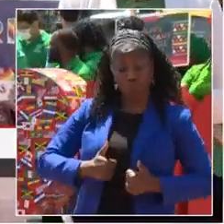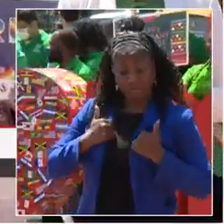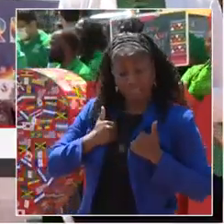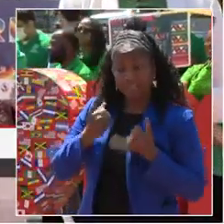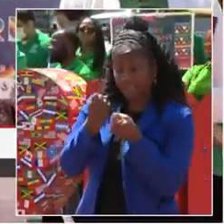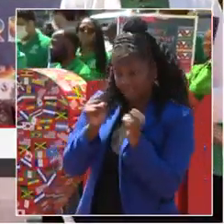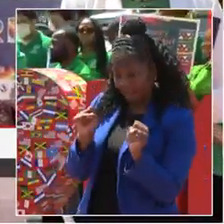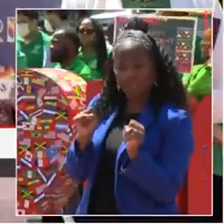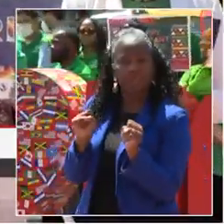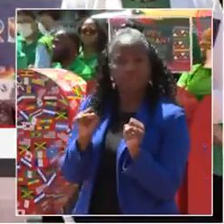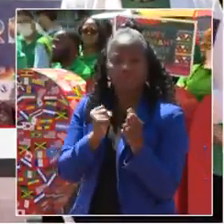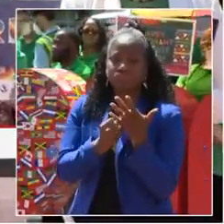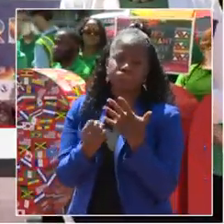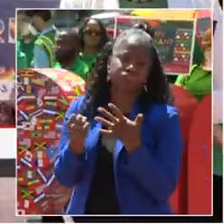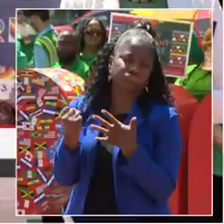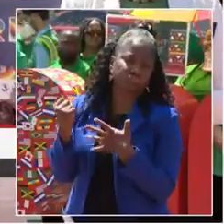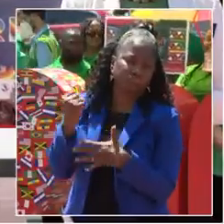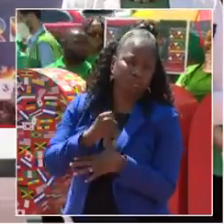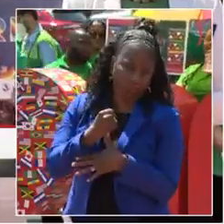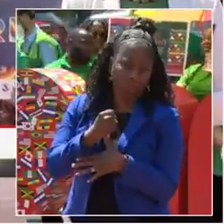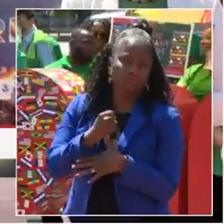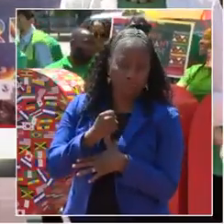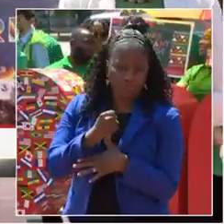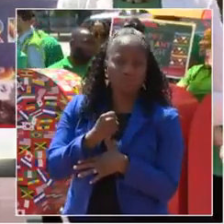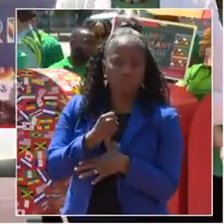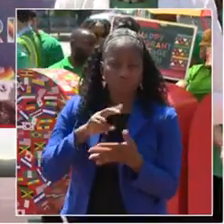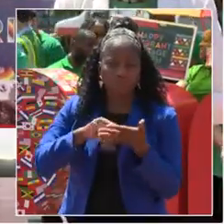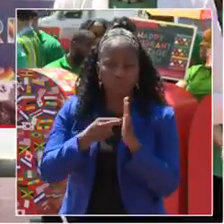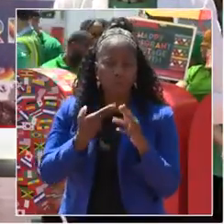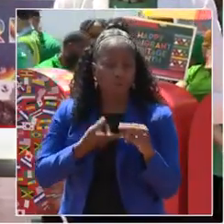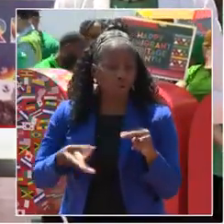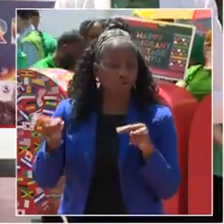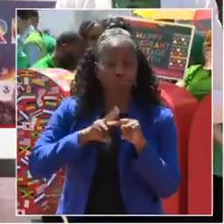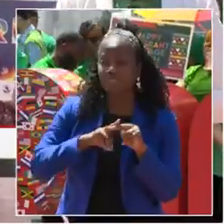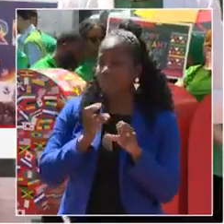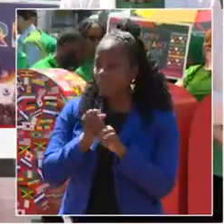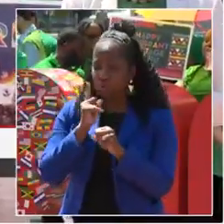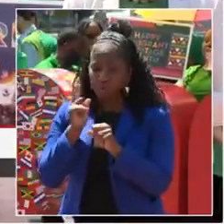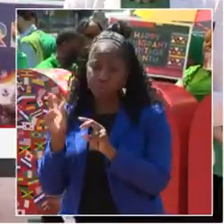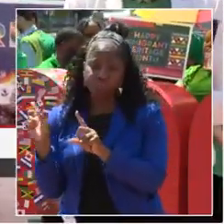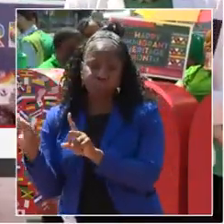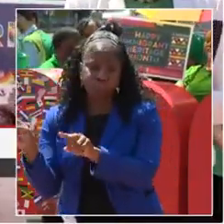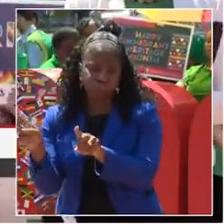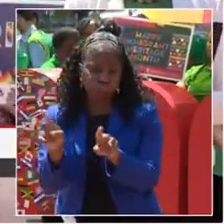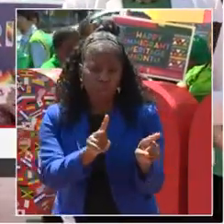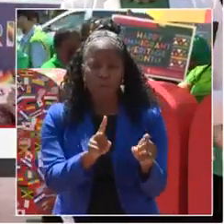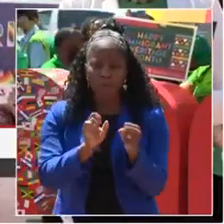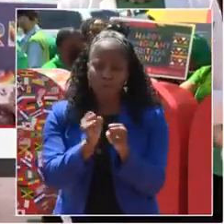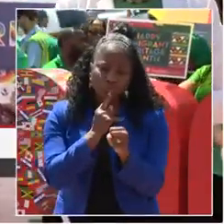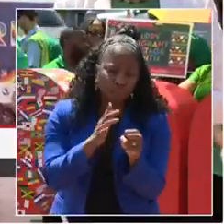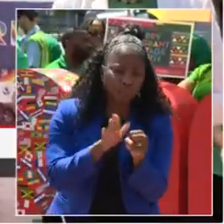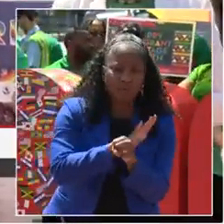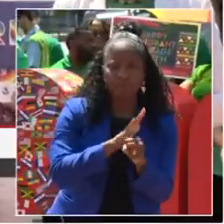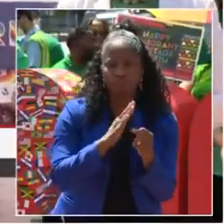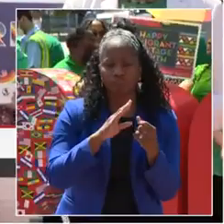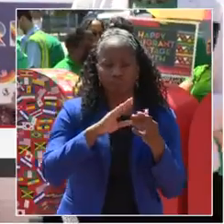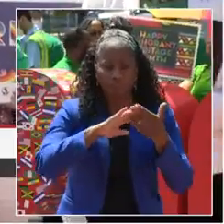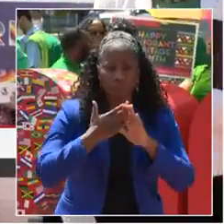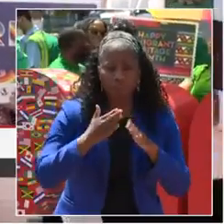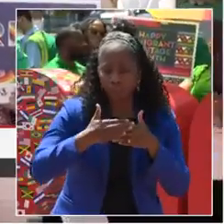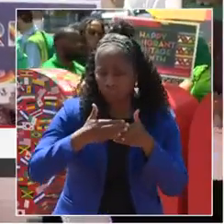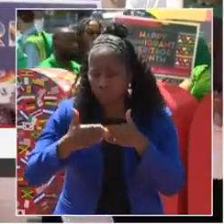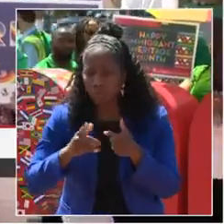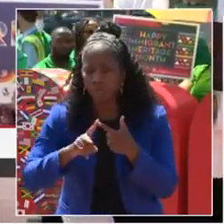visiting is our main priority. So we are increasing our presence to have coverage in neighborhoods and